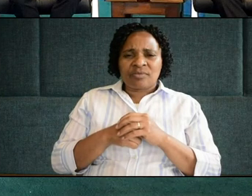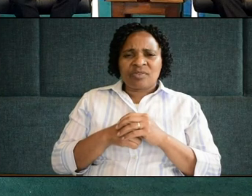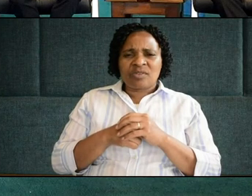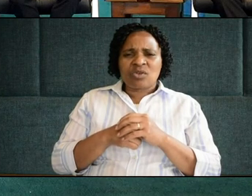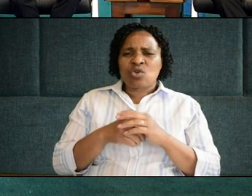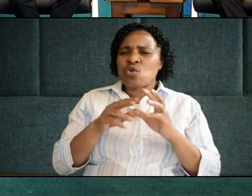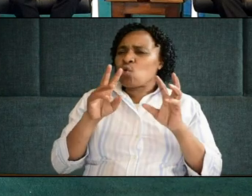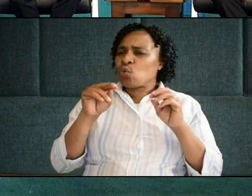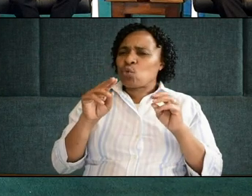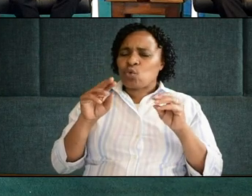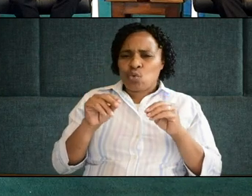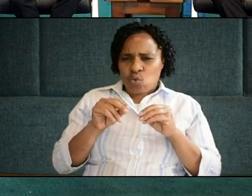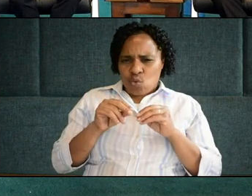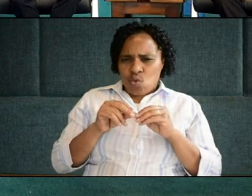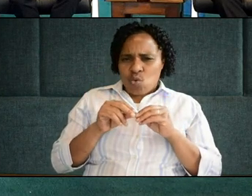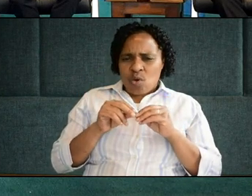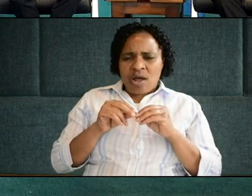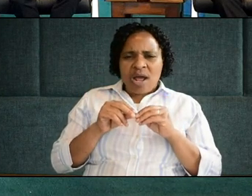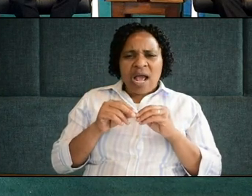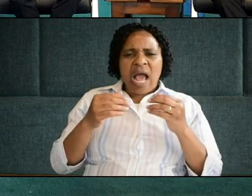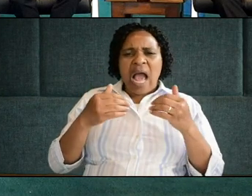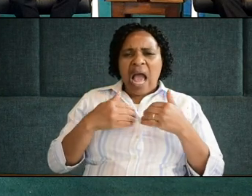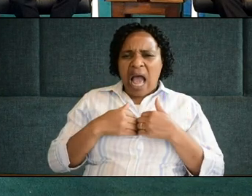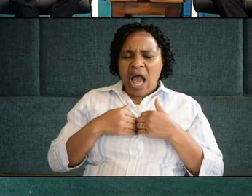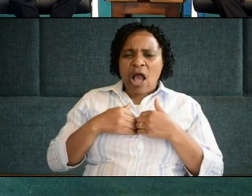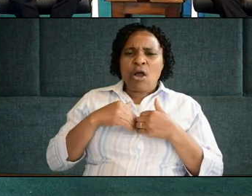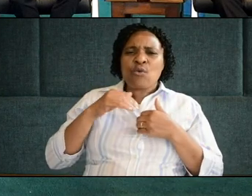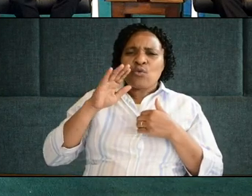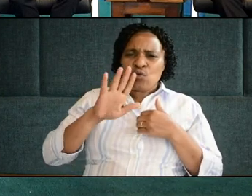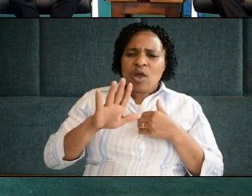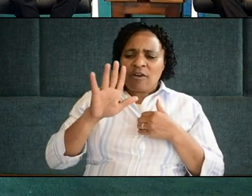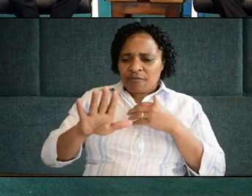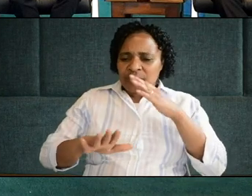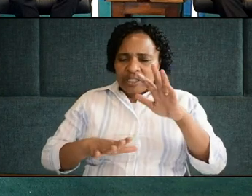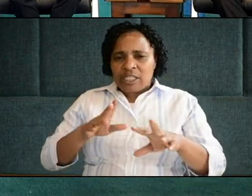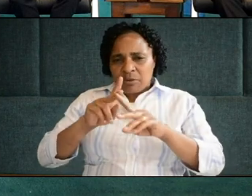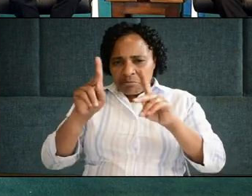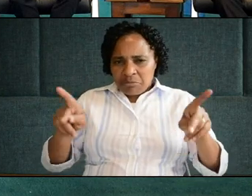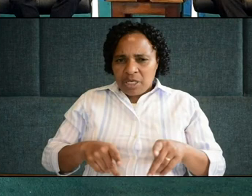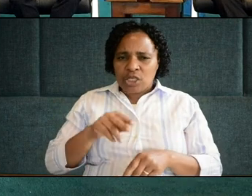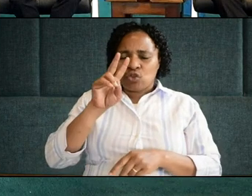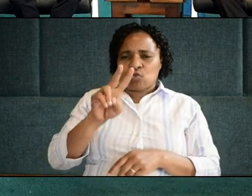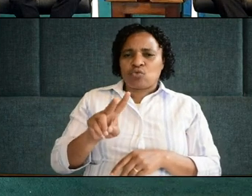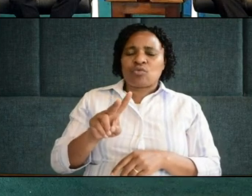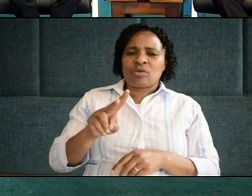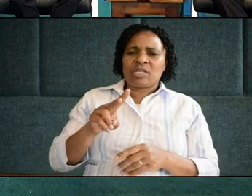there is no, you cannot have your feet in two places. You cannot be in